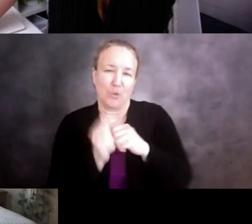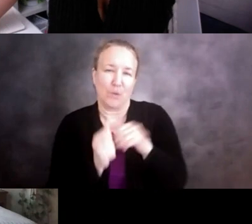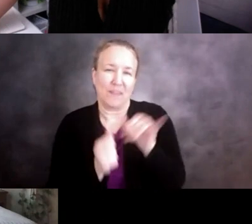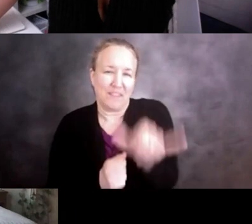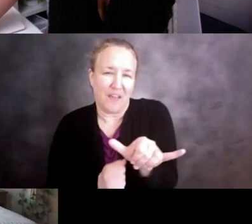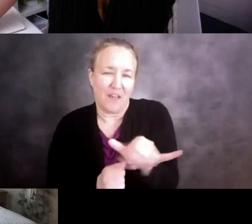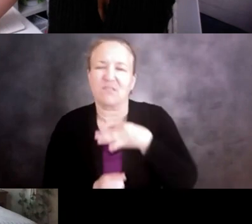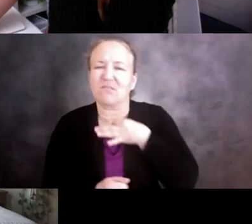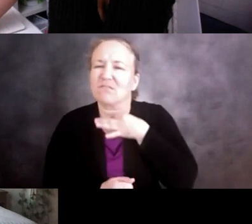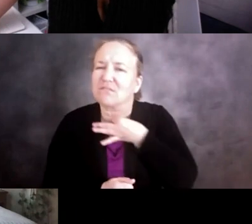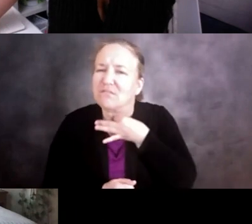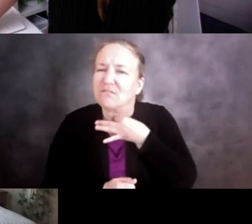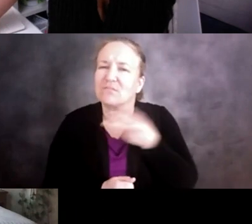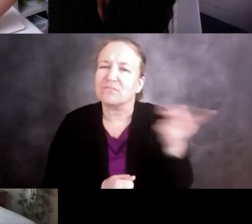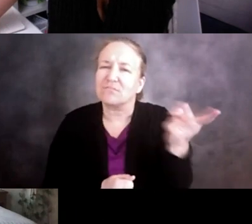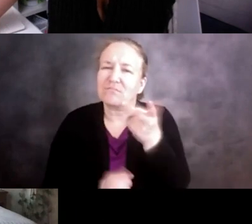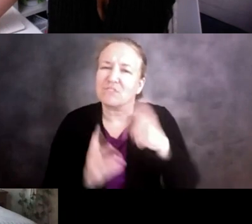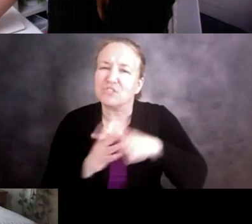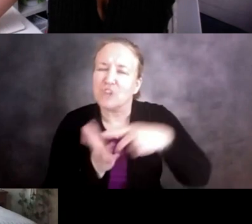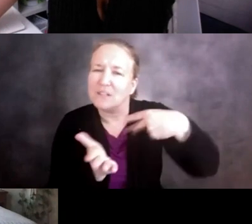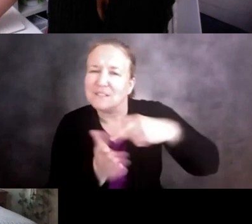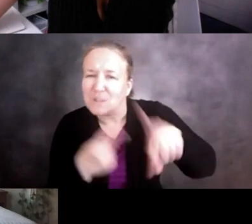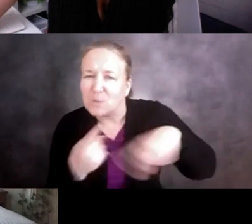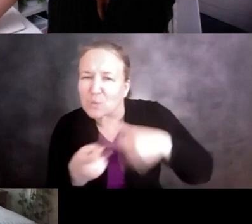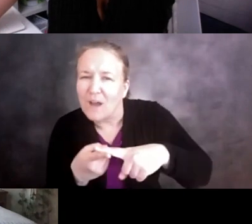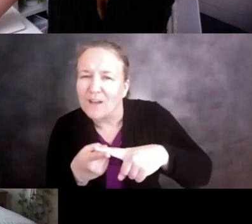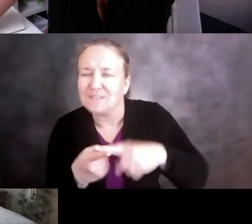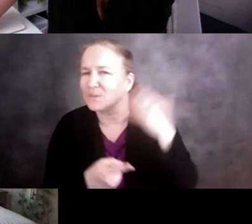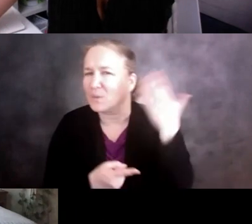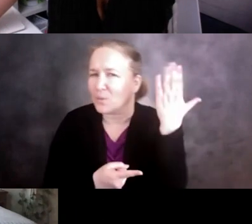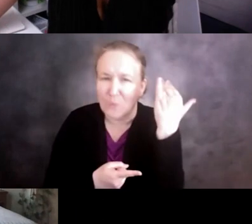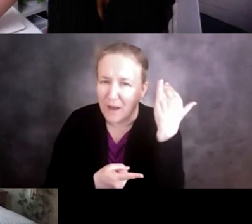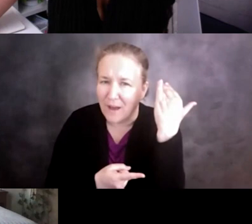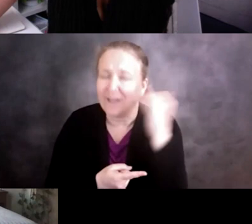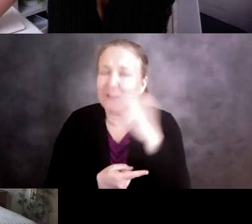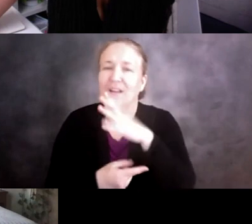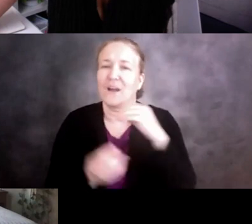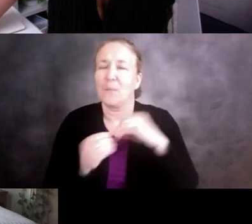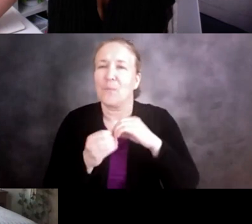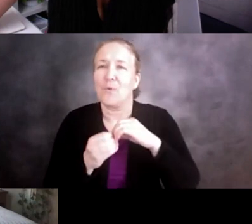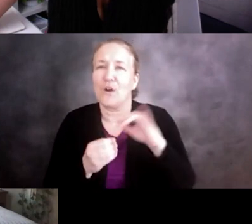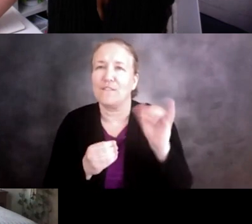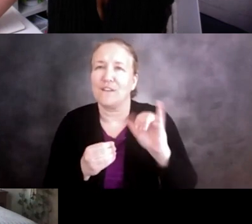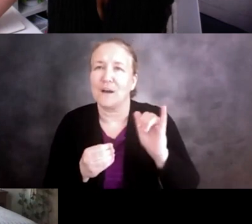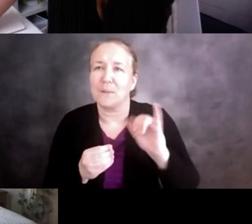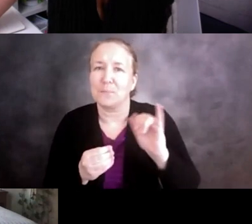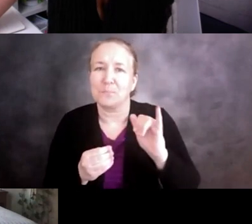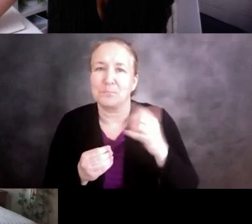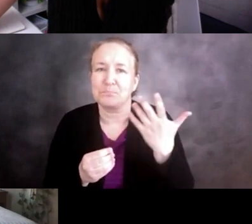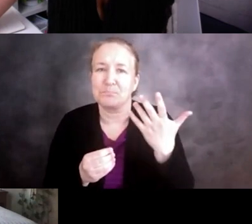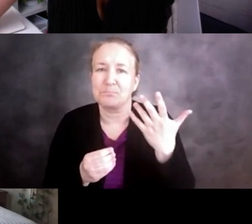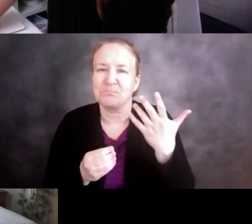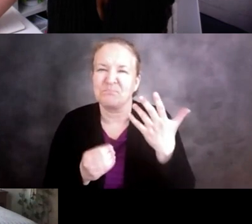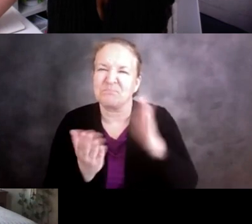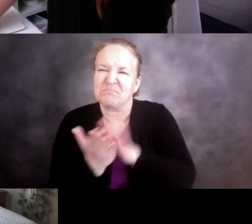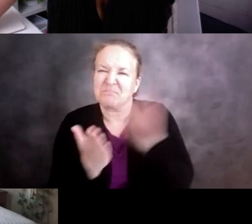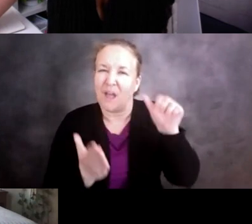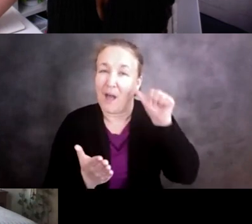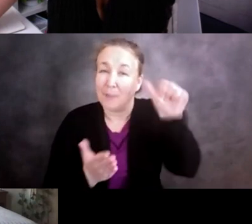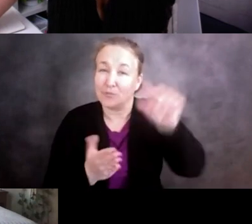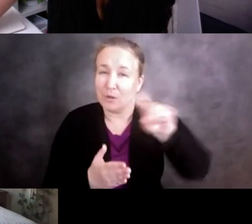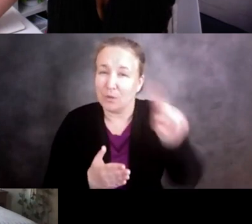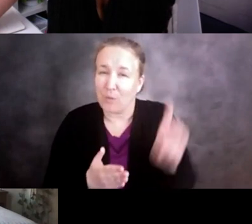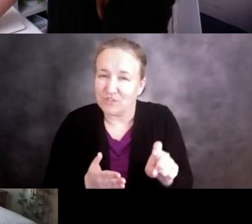when did you start dancing? Why did you start dancing? And more of a kind of abstract question is, how